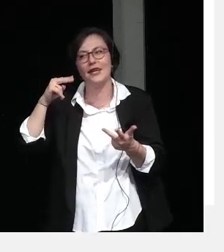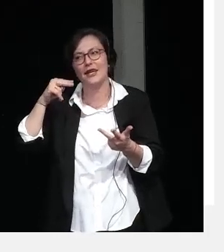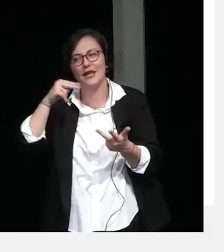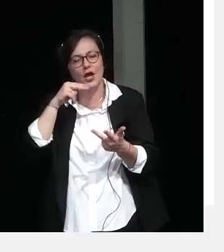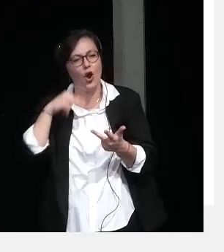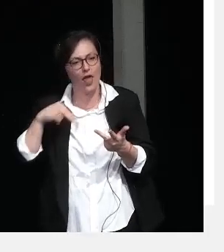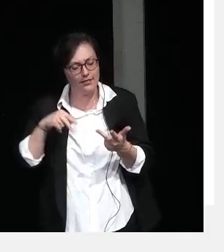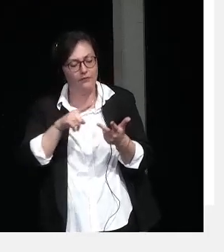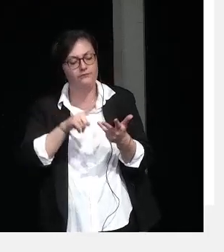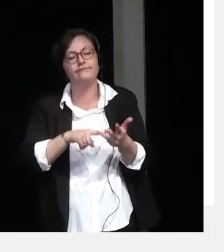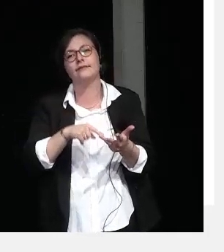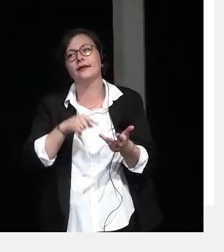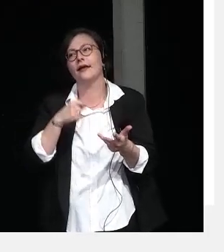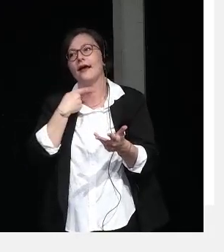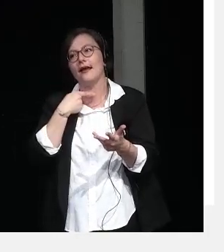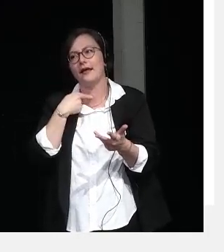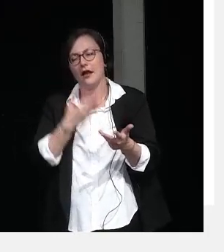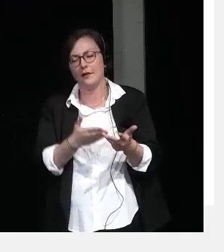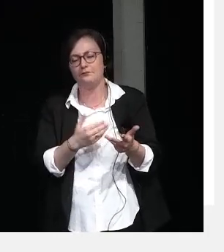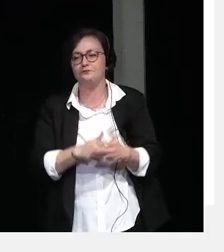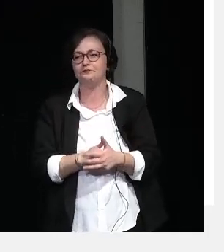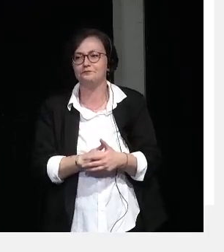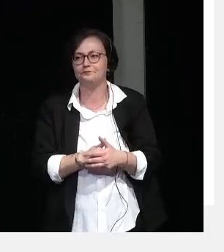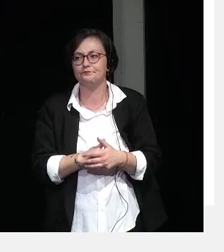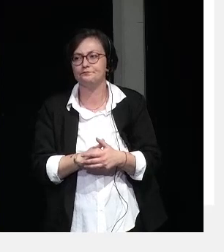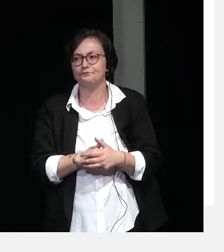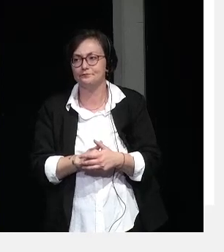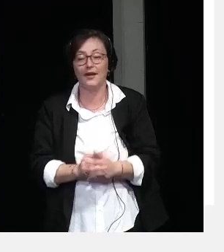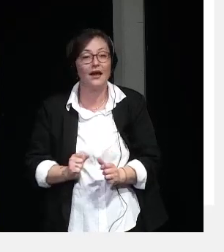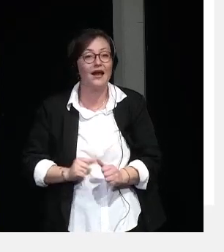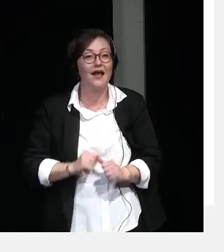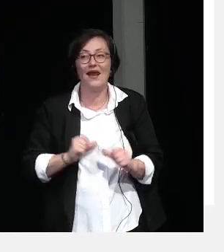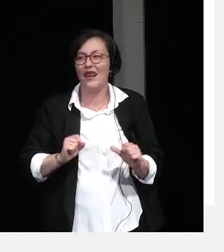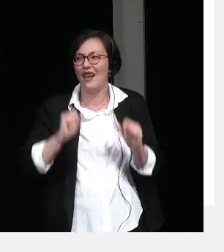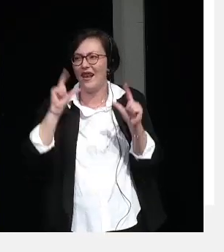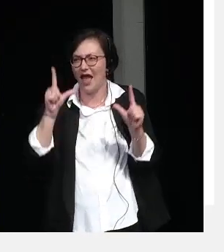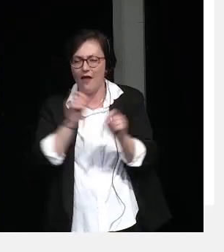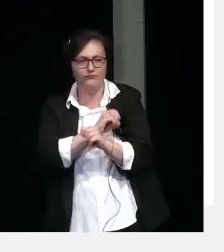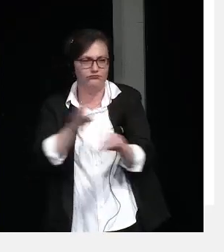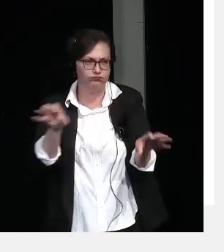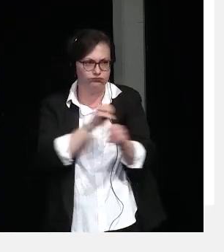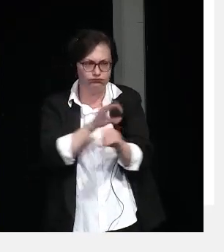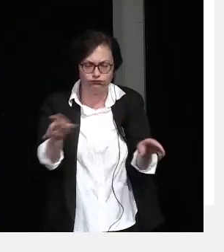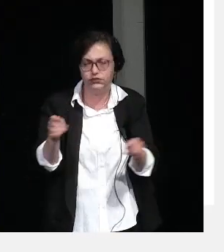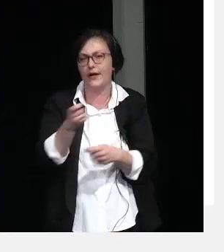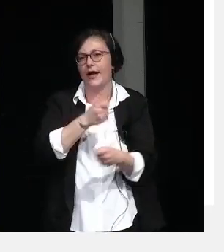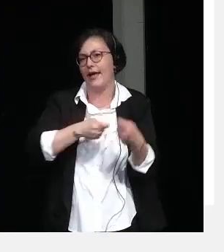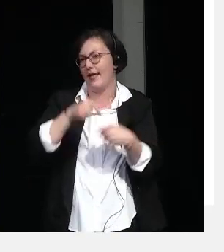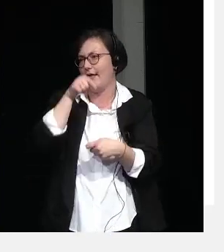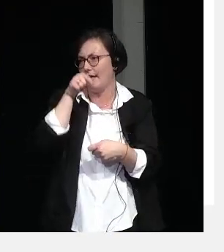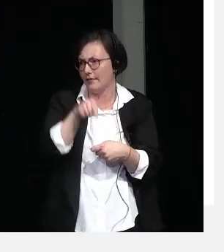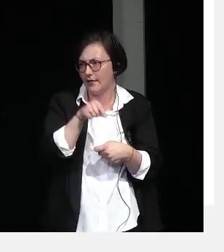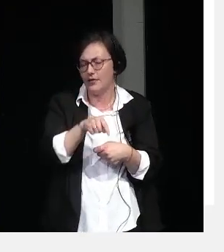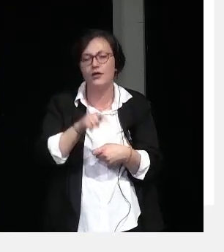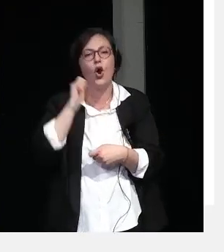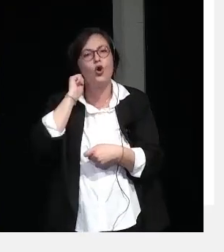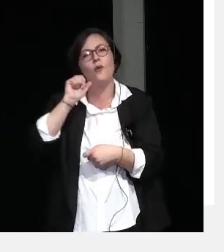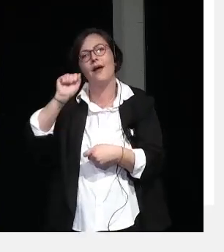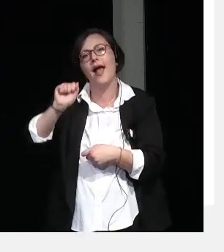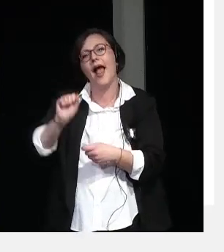Production company, Live Media, especially Dora Anastasiadou, Andy Anastasiou, and Menela Grammatikopoulou.